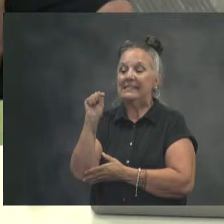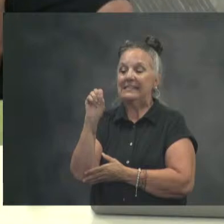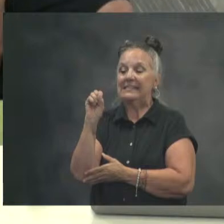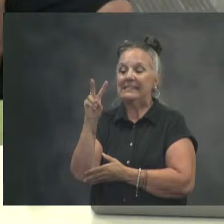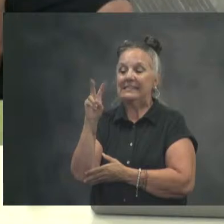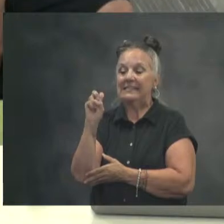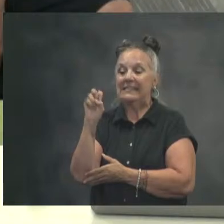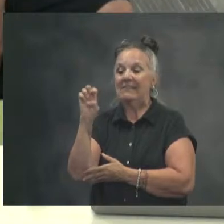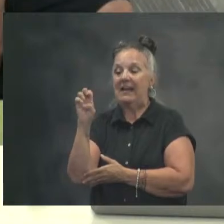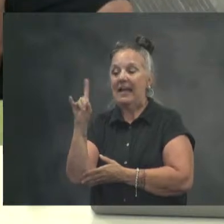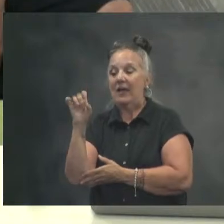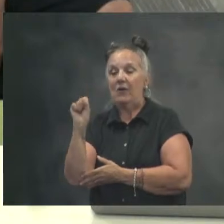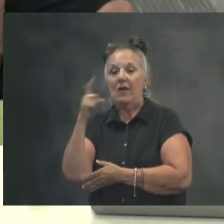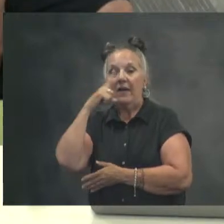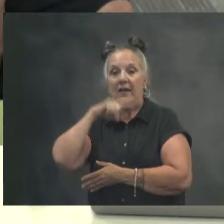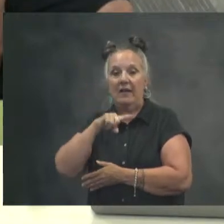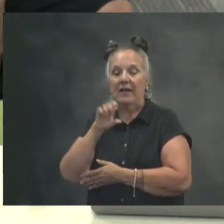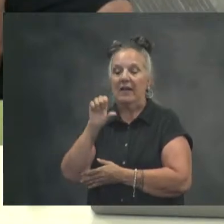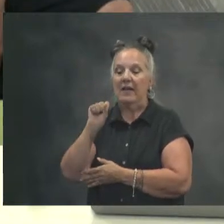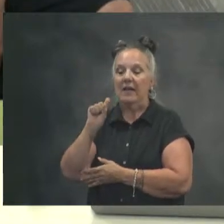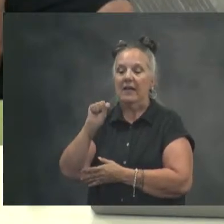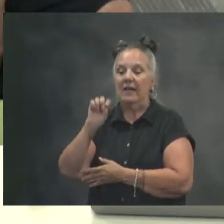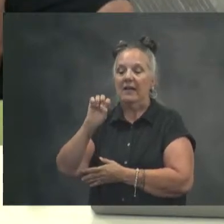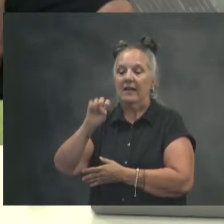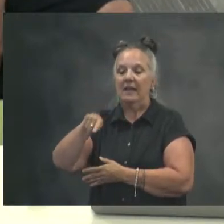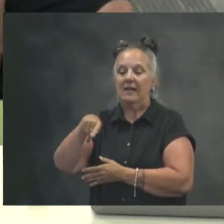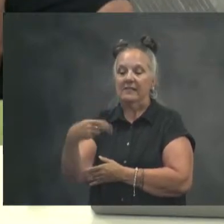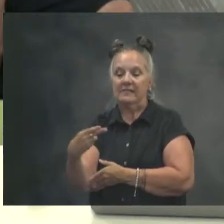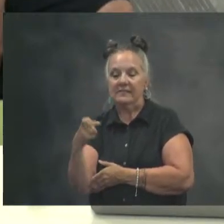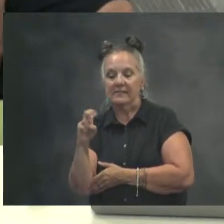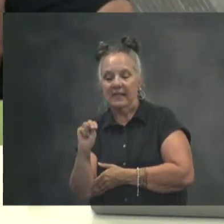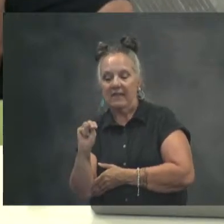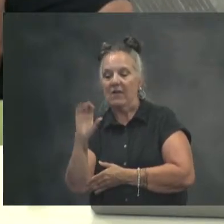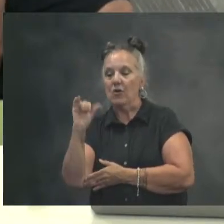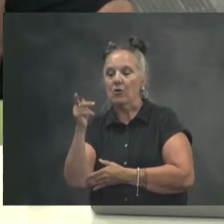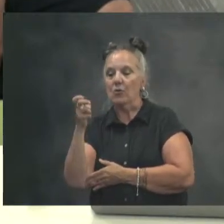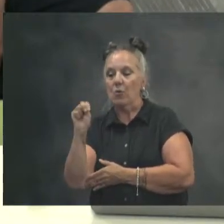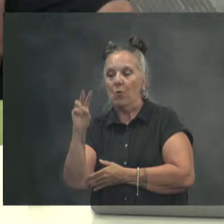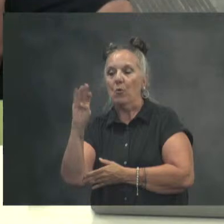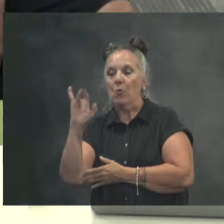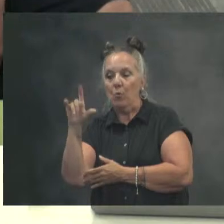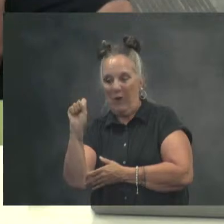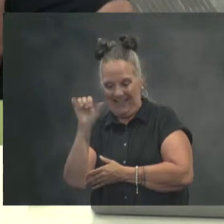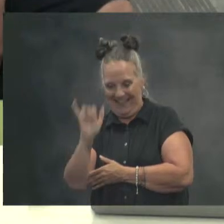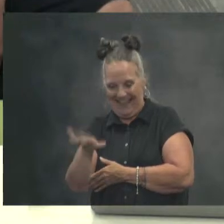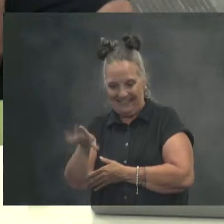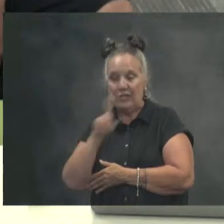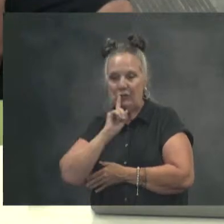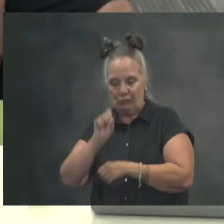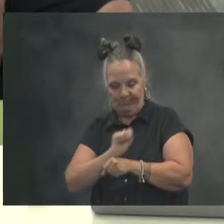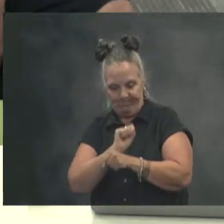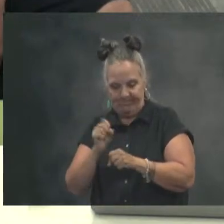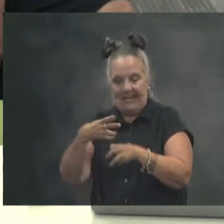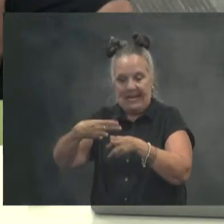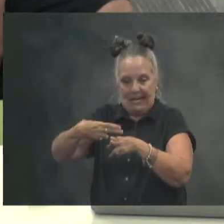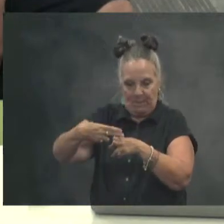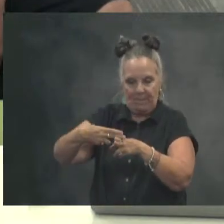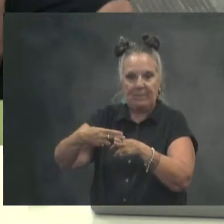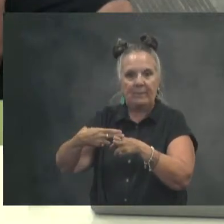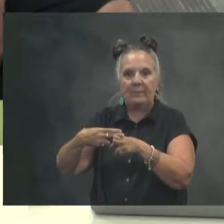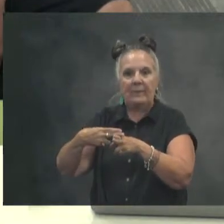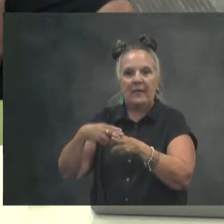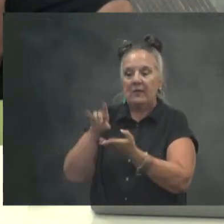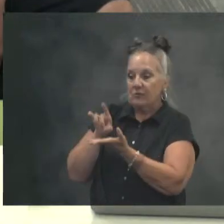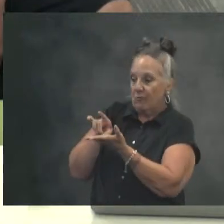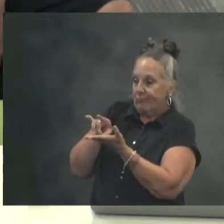he's using a fake name. It's Stephen, whatever, Cornwell. So that's his name. And they ran him out of